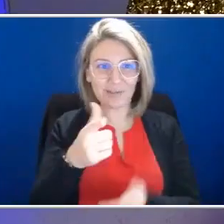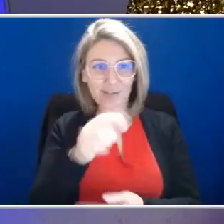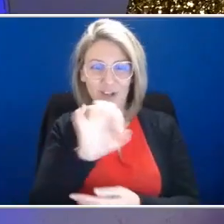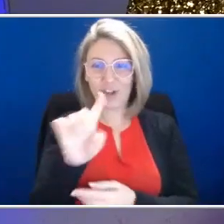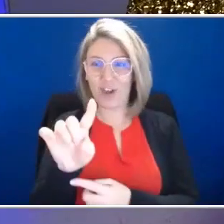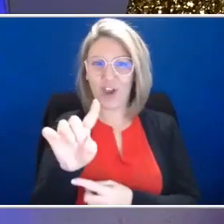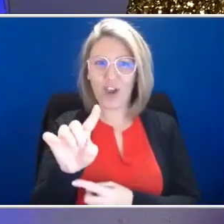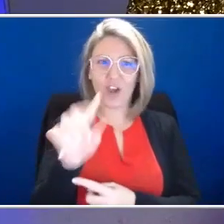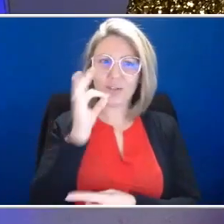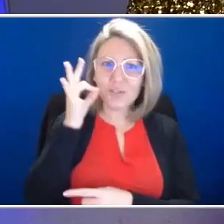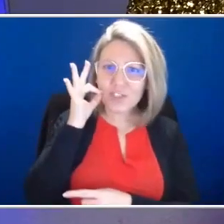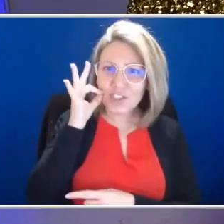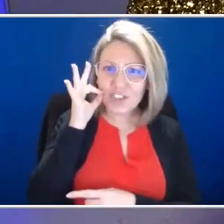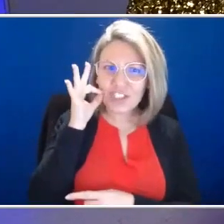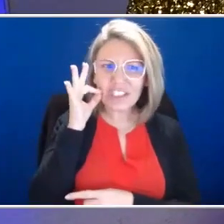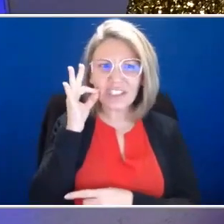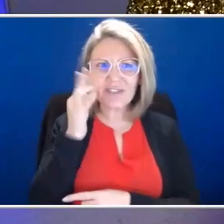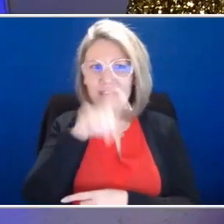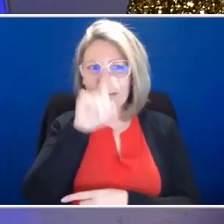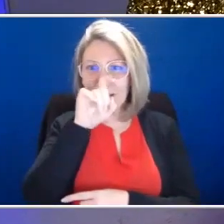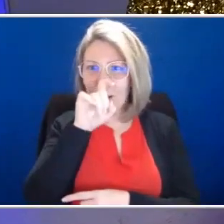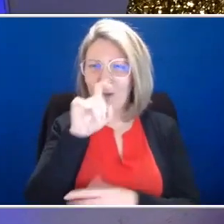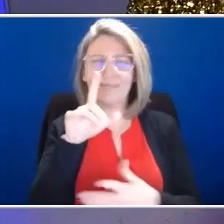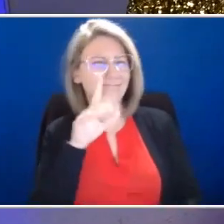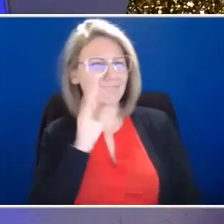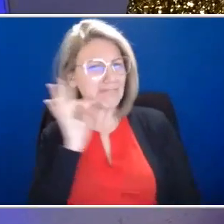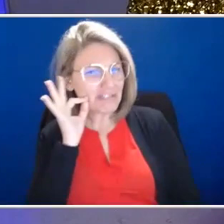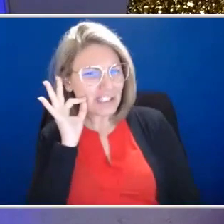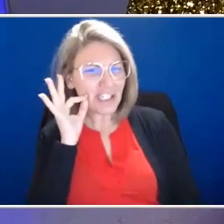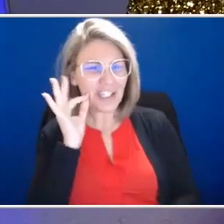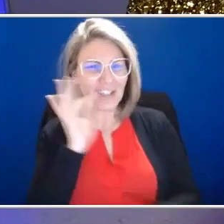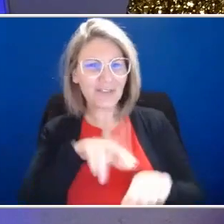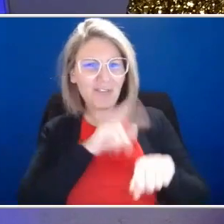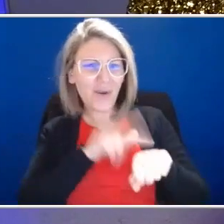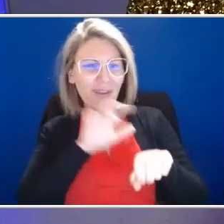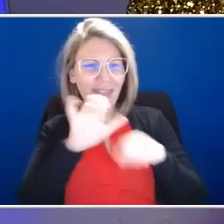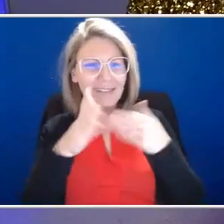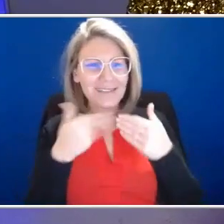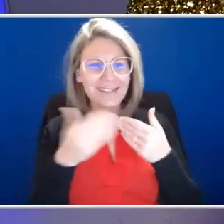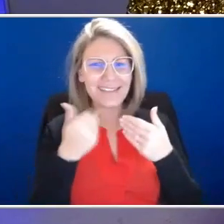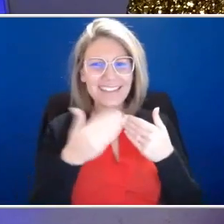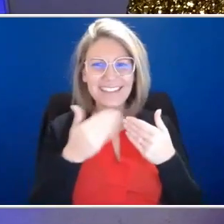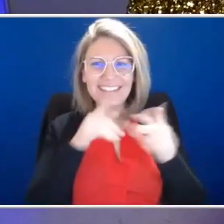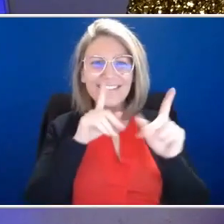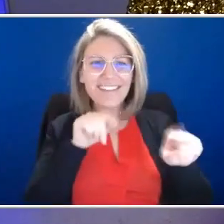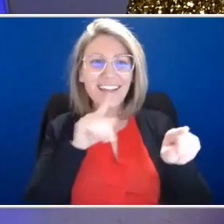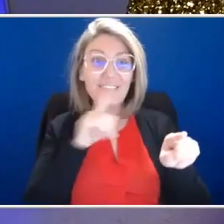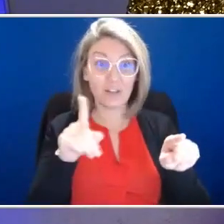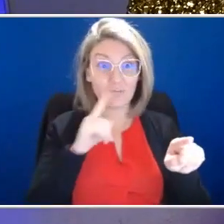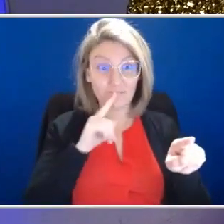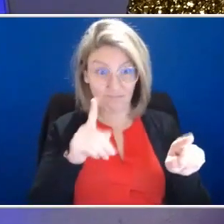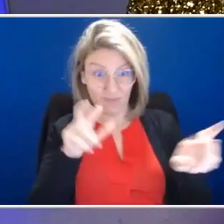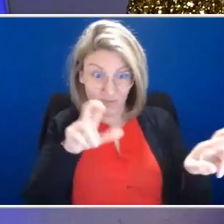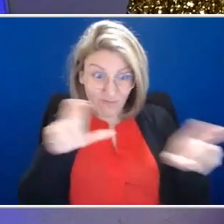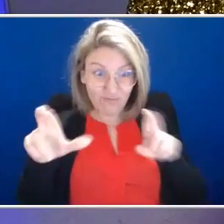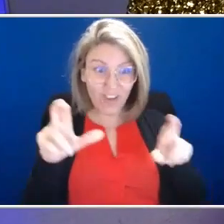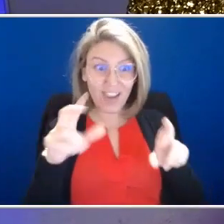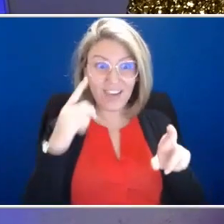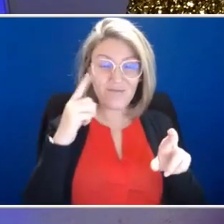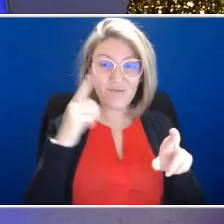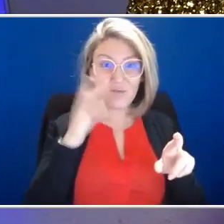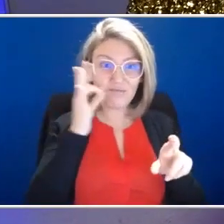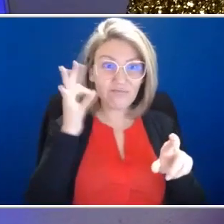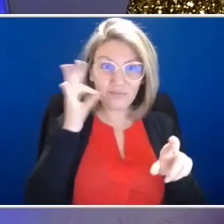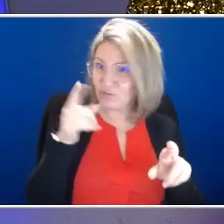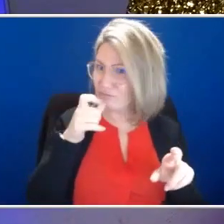of course. Good answer. that was an easy one. And you're really kind of getting into the Chiefs spirit because you didn't grow up in Kansas City. Nope, I'm